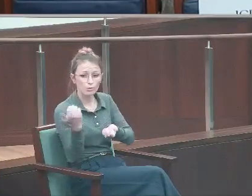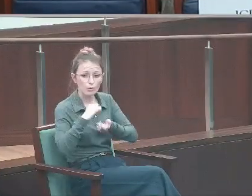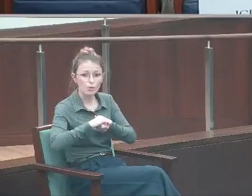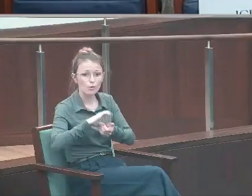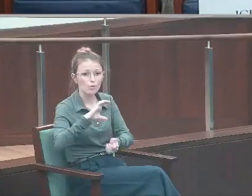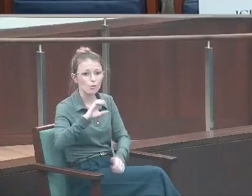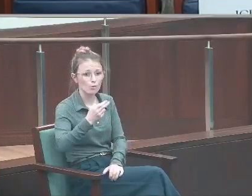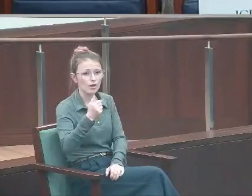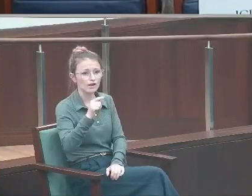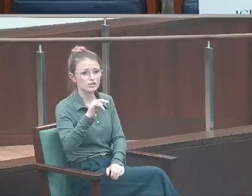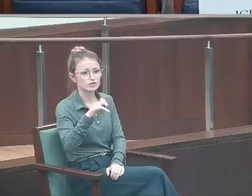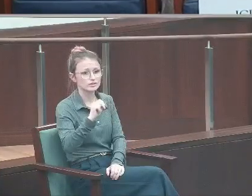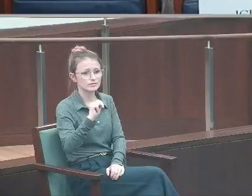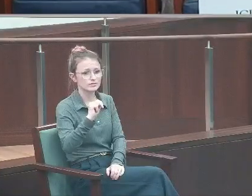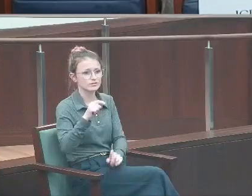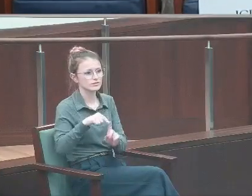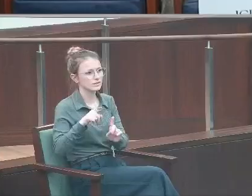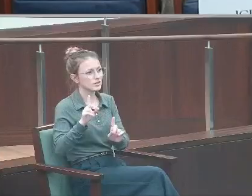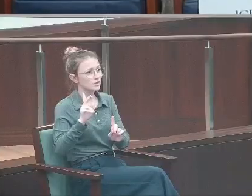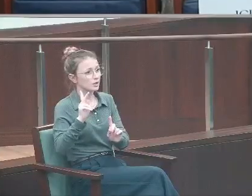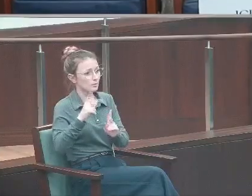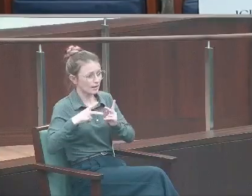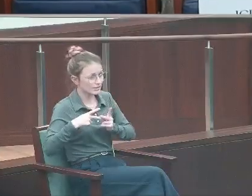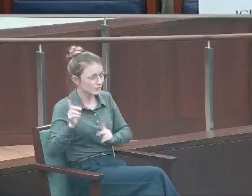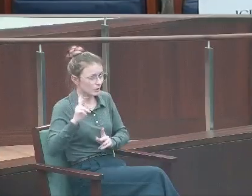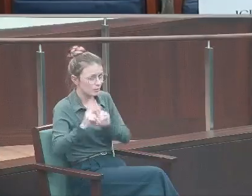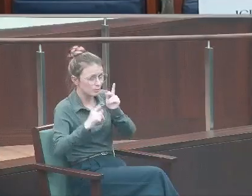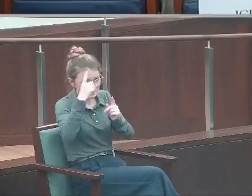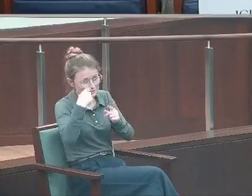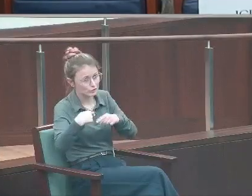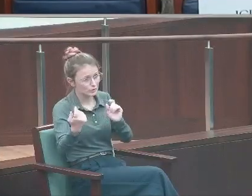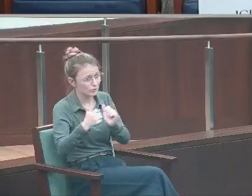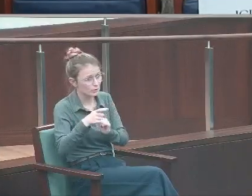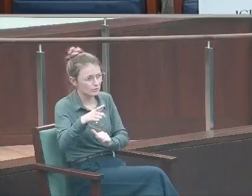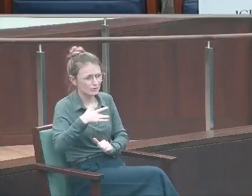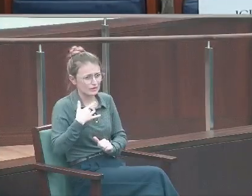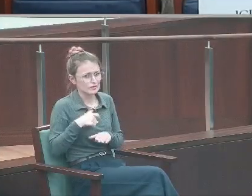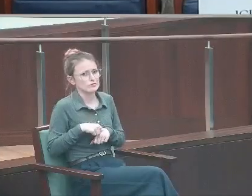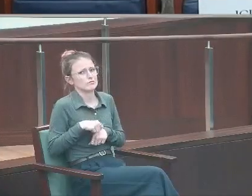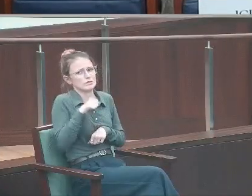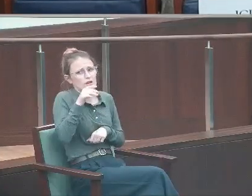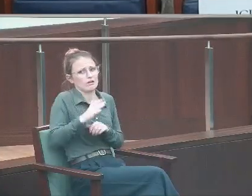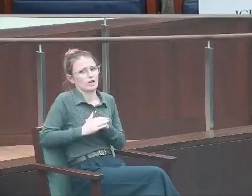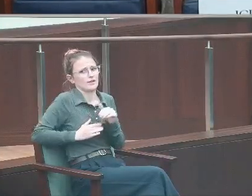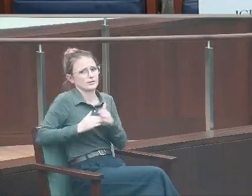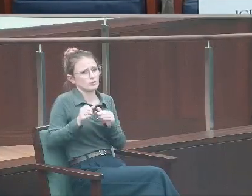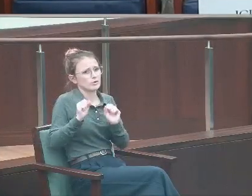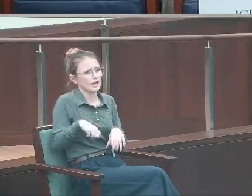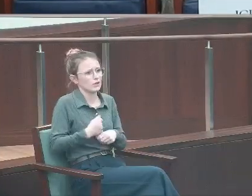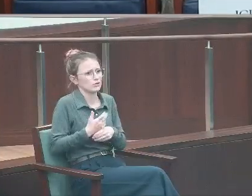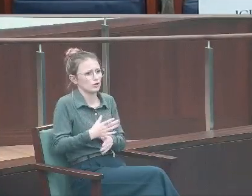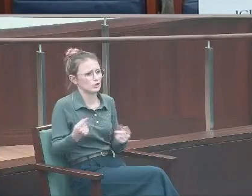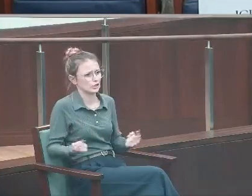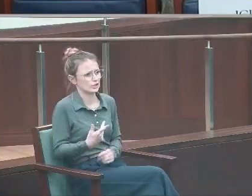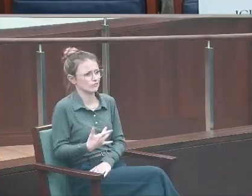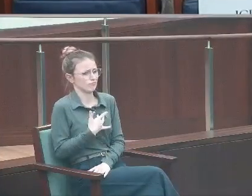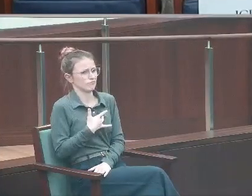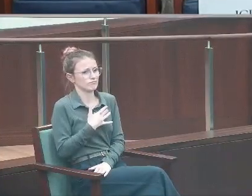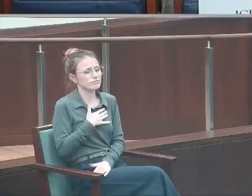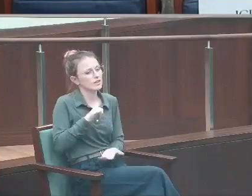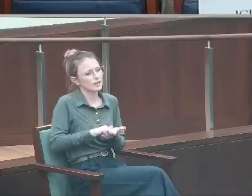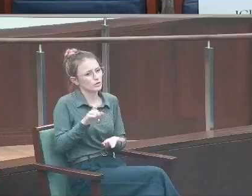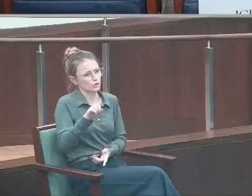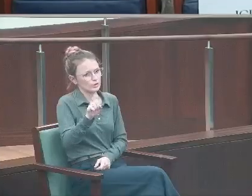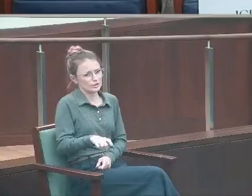which is those places where people disagree with you and you are uncomfortable and you can get hurt, that's like where you need to